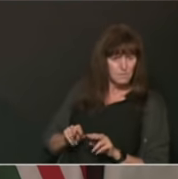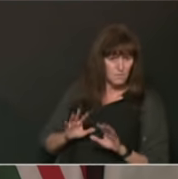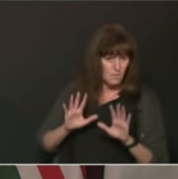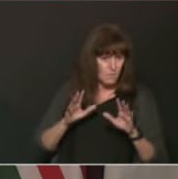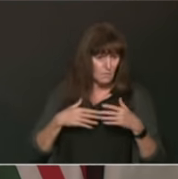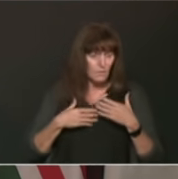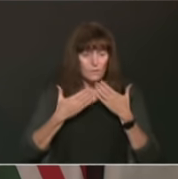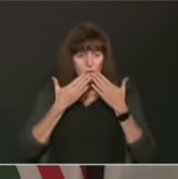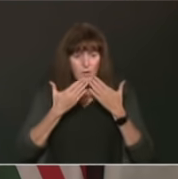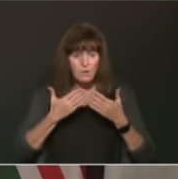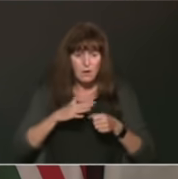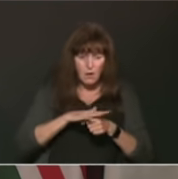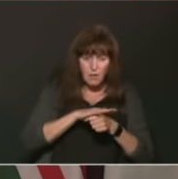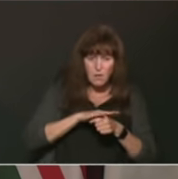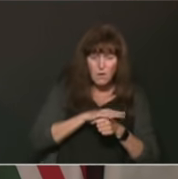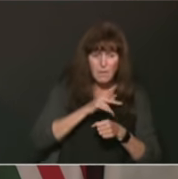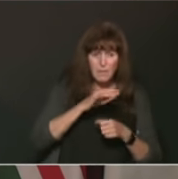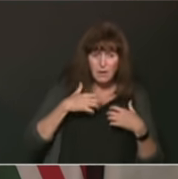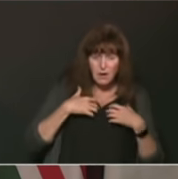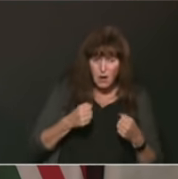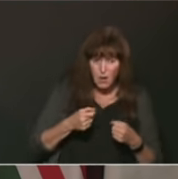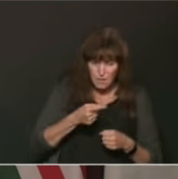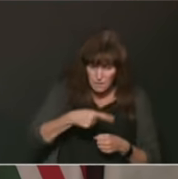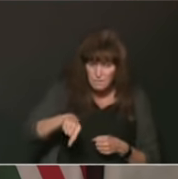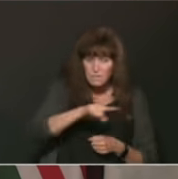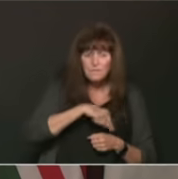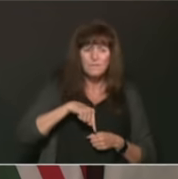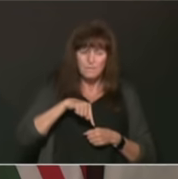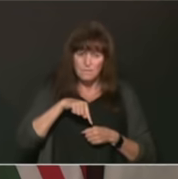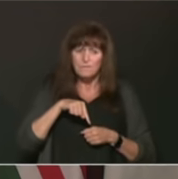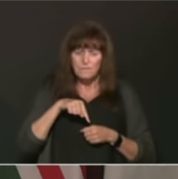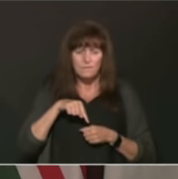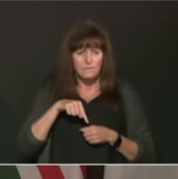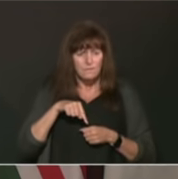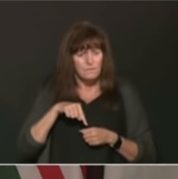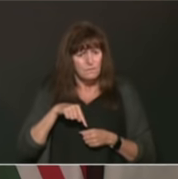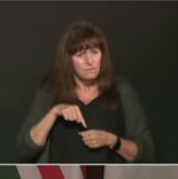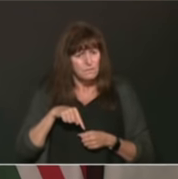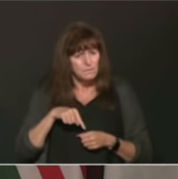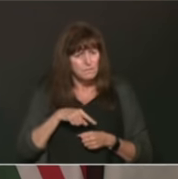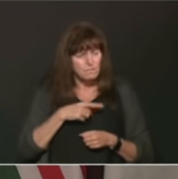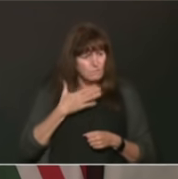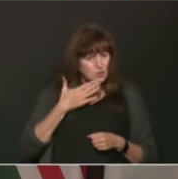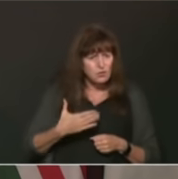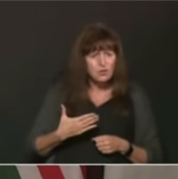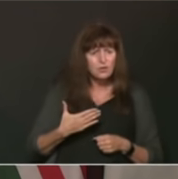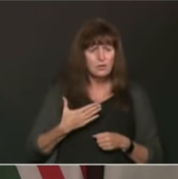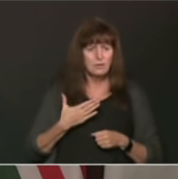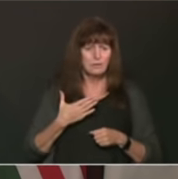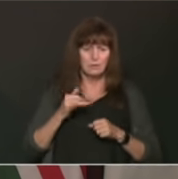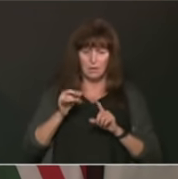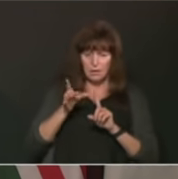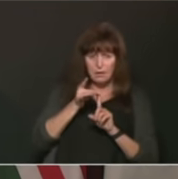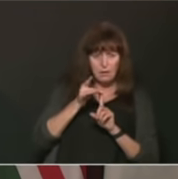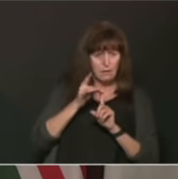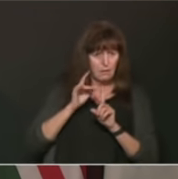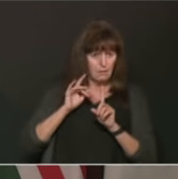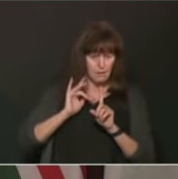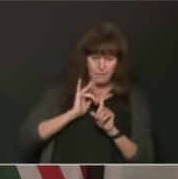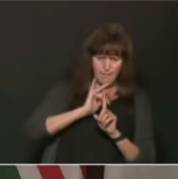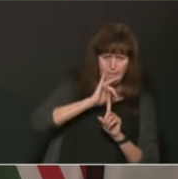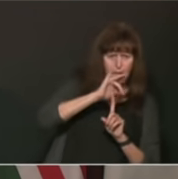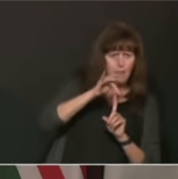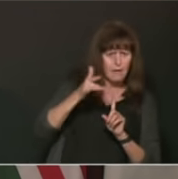colleagues who are have been excellent at case and contact management, who have been keeping the